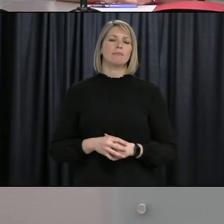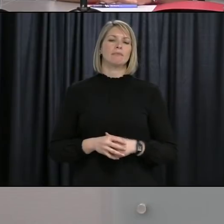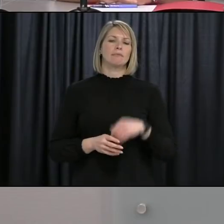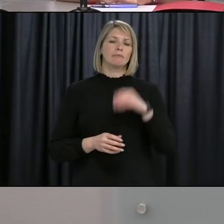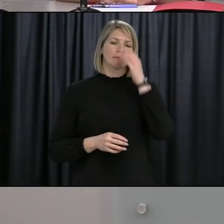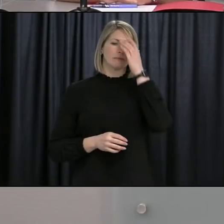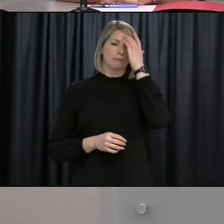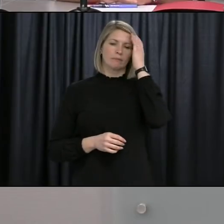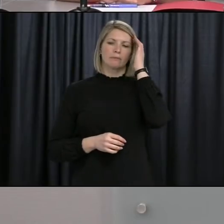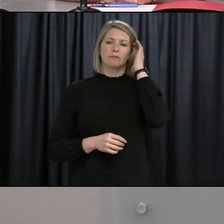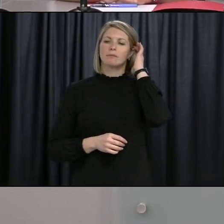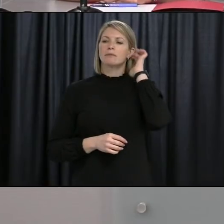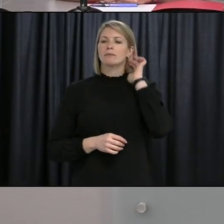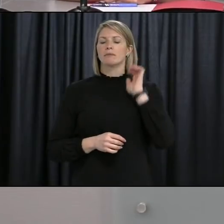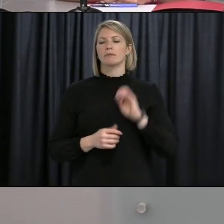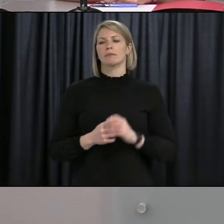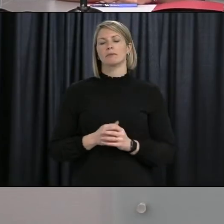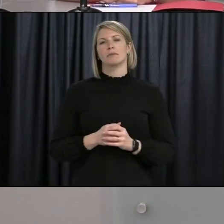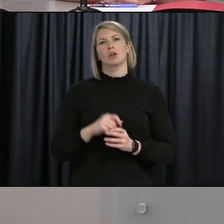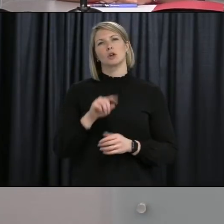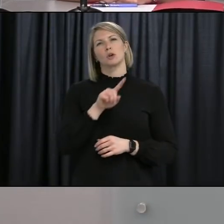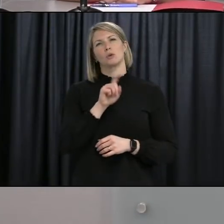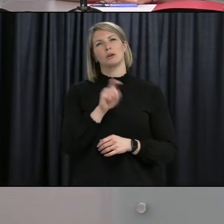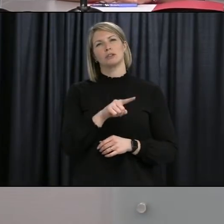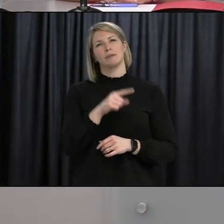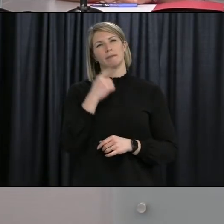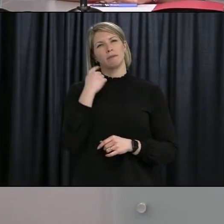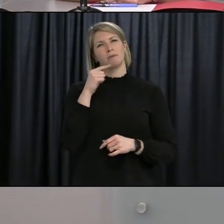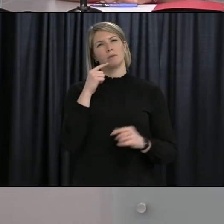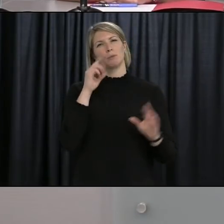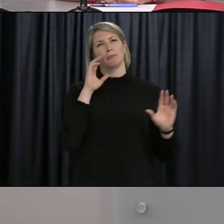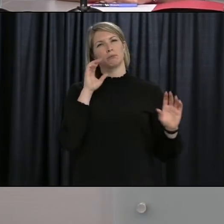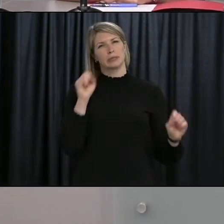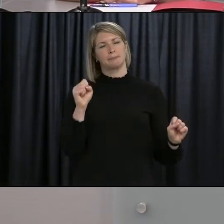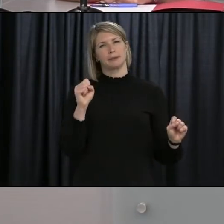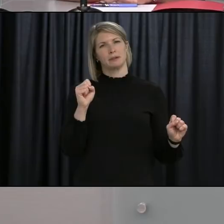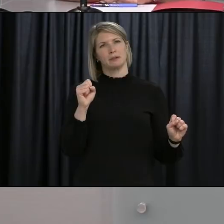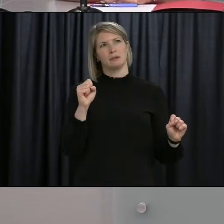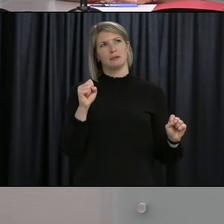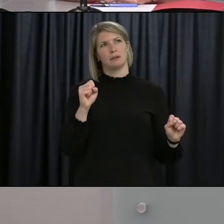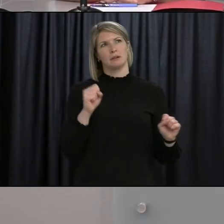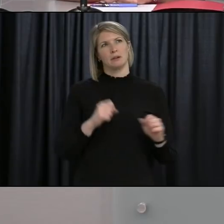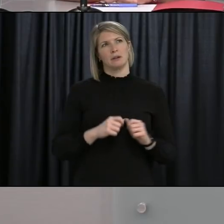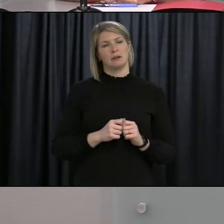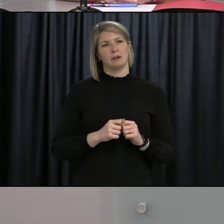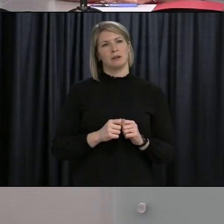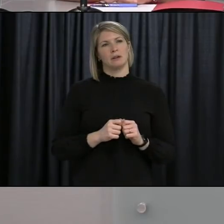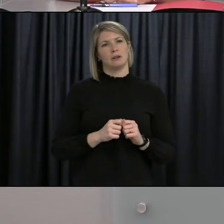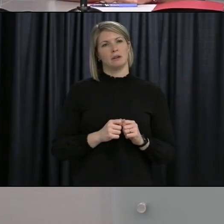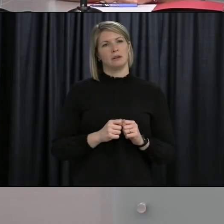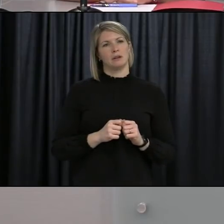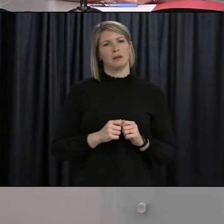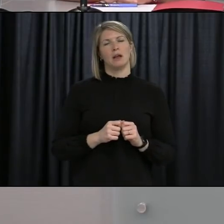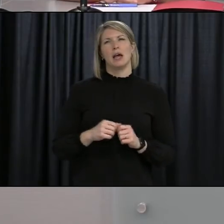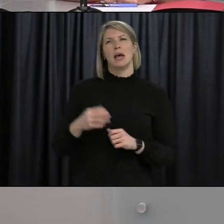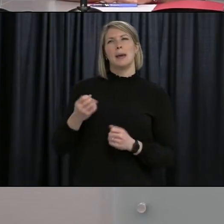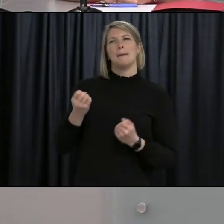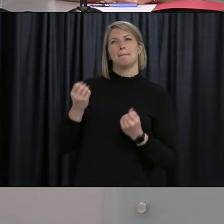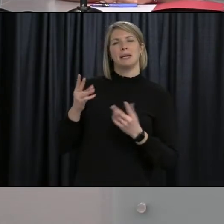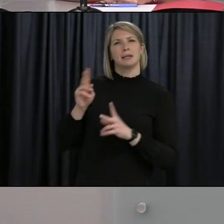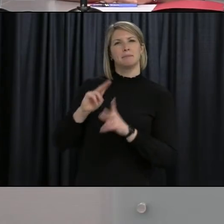the Premier. We're hearing from a growing number of people who say they simply don't want to take the risk to go out and vote. Is